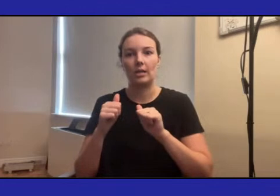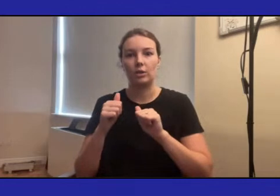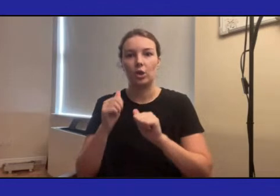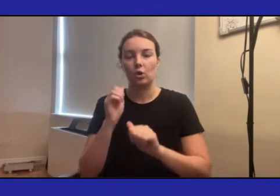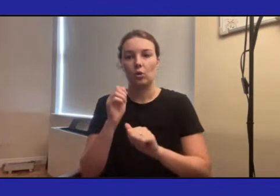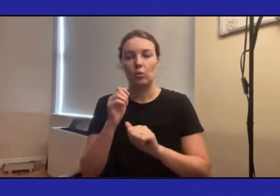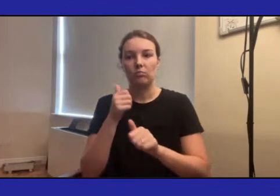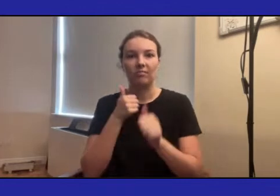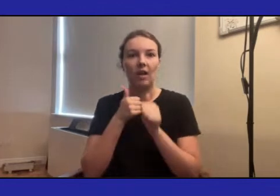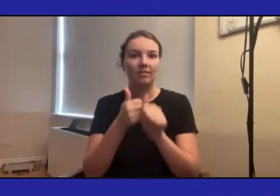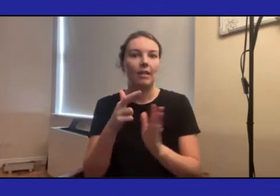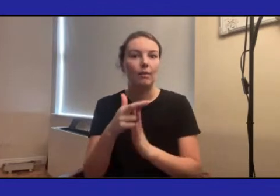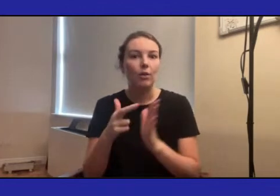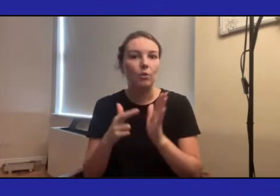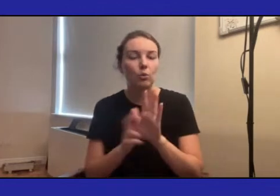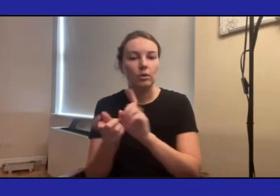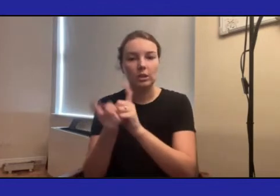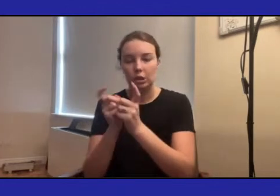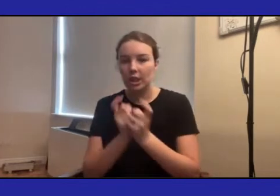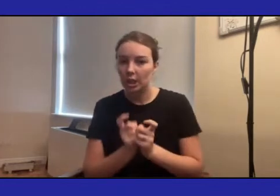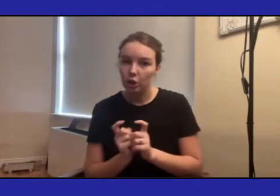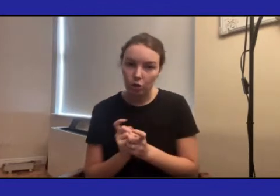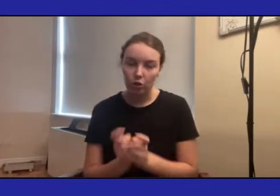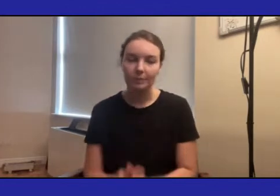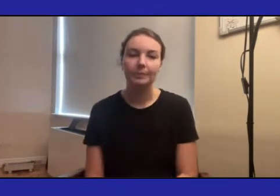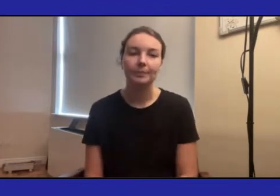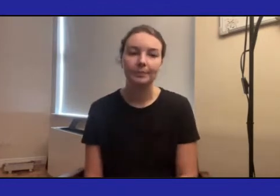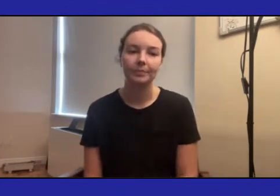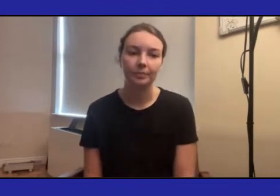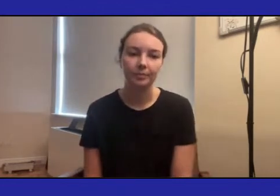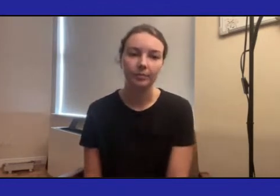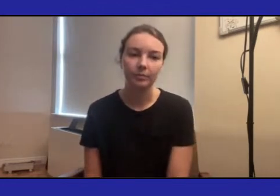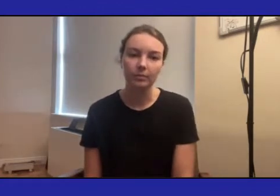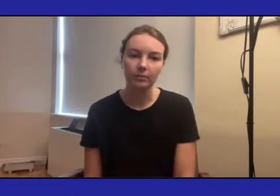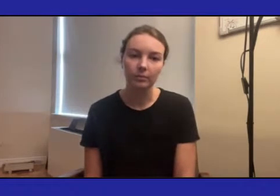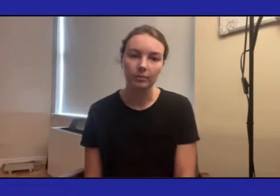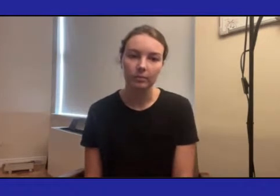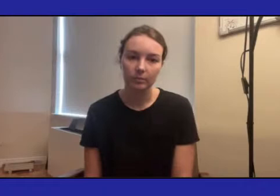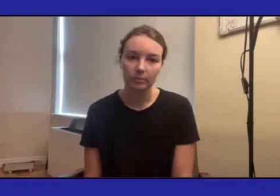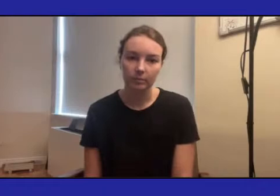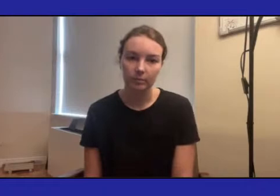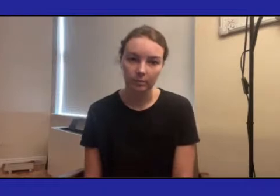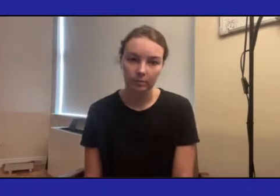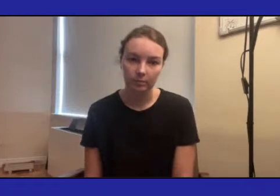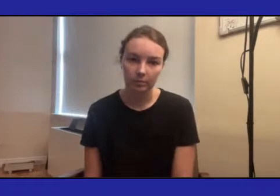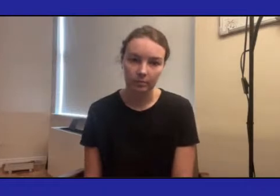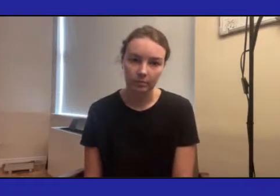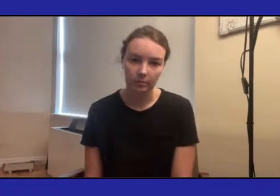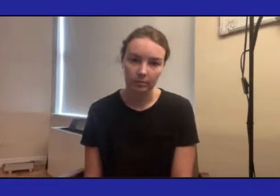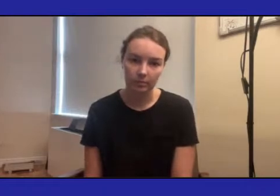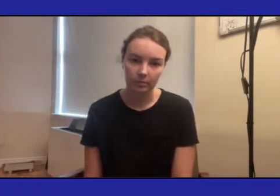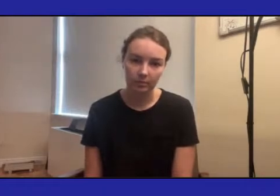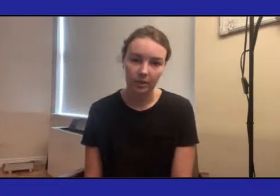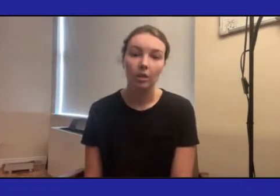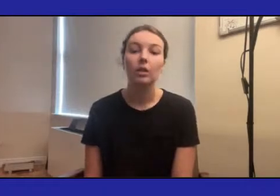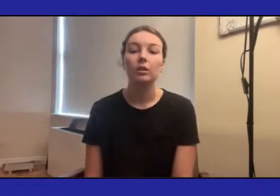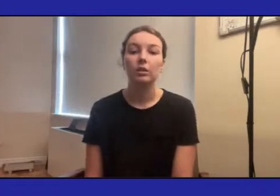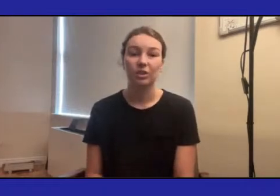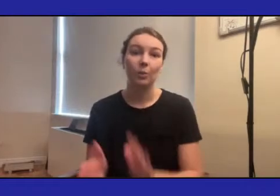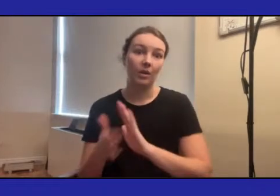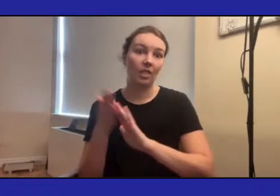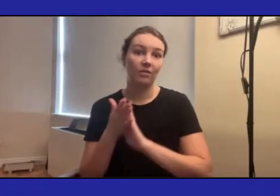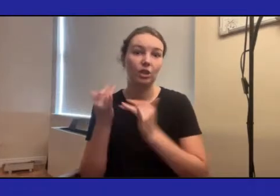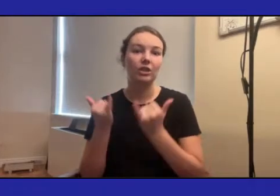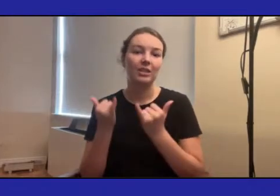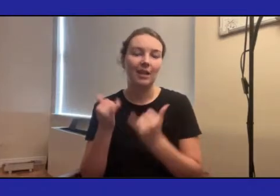we're essentially trying to catch up. But whatever it is that we do today, fast forward another 20, 30 years, the regulations. You're going